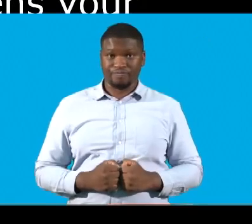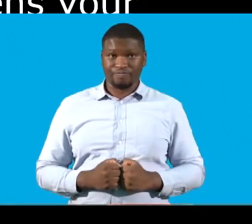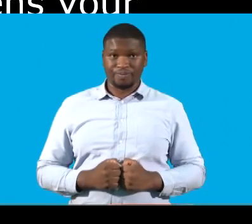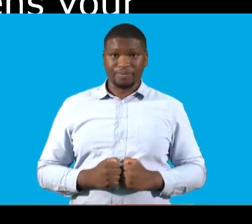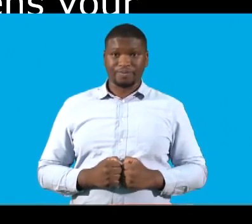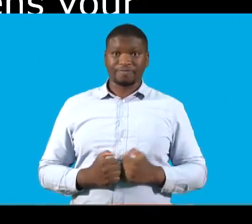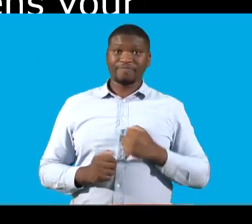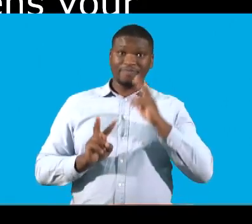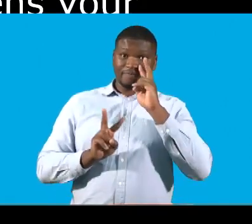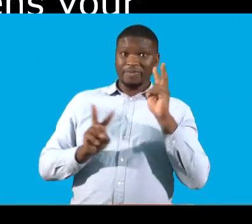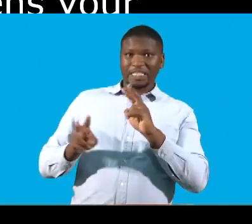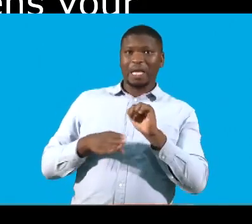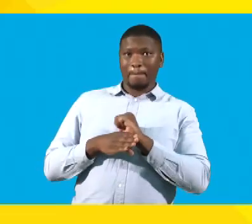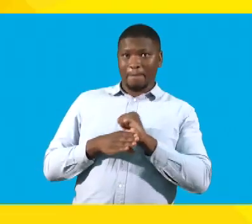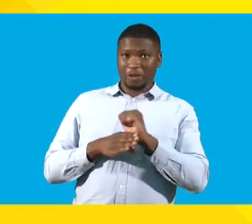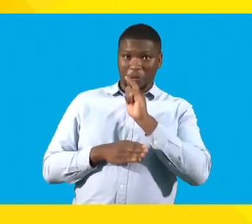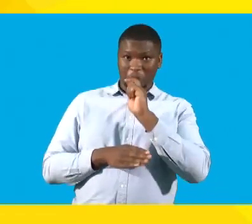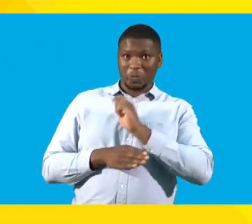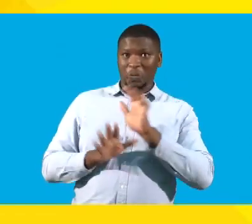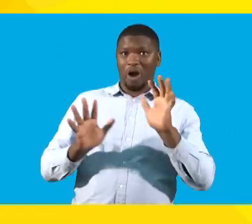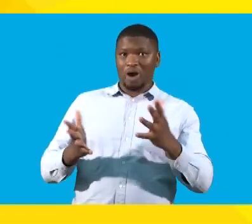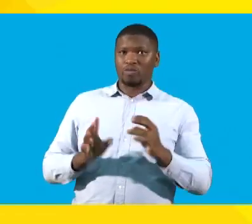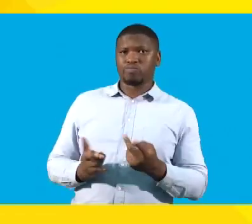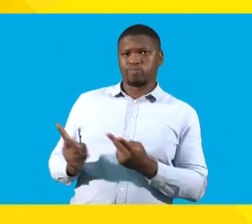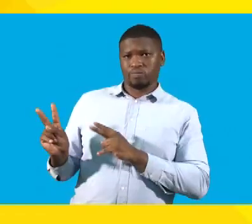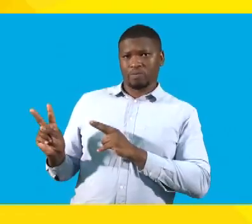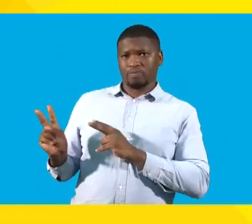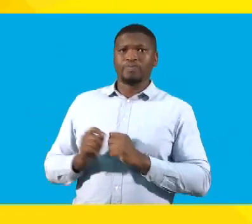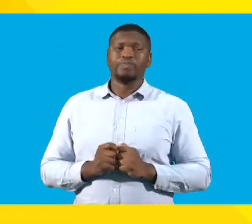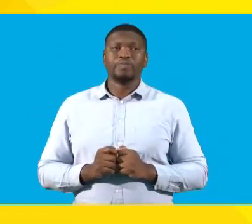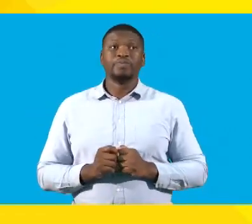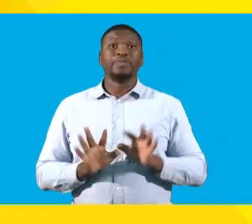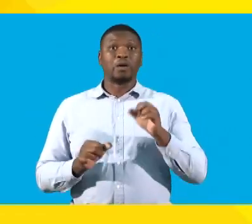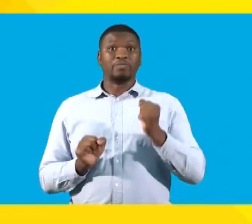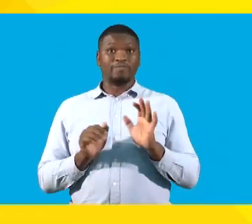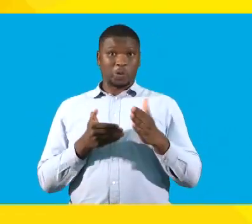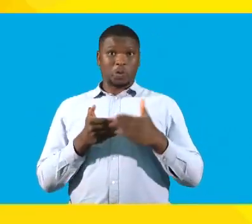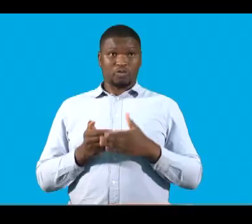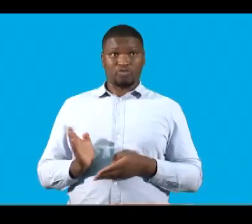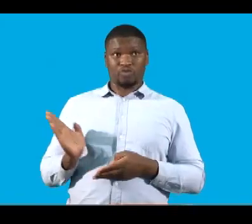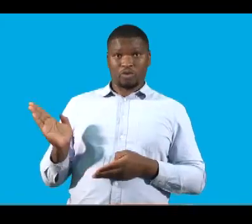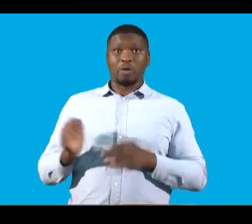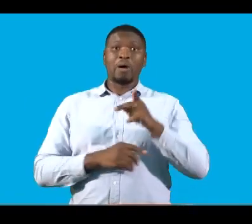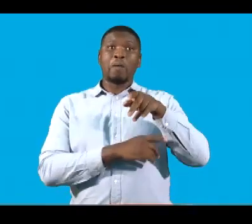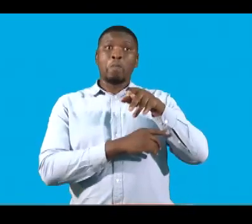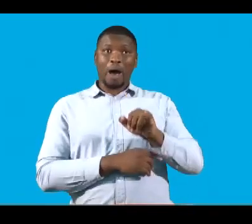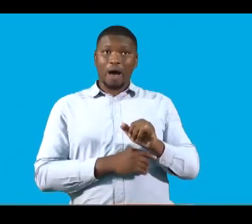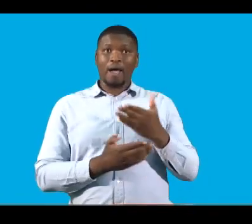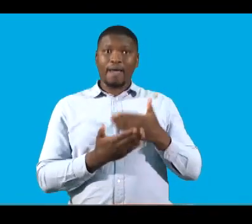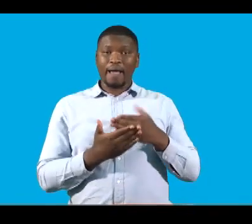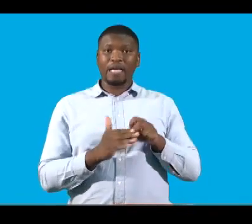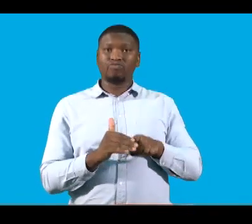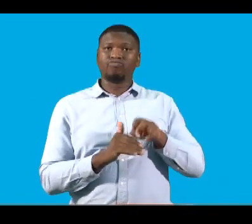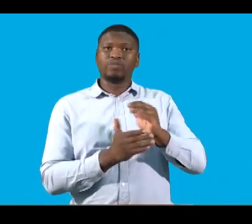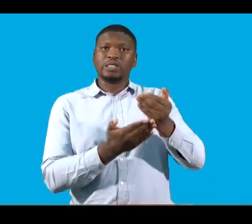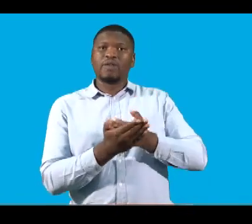essay read like a speech. Now let's look at it in practice. In conclusion, Pi is able